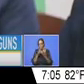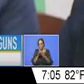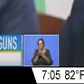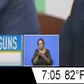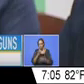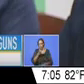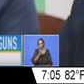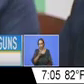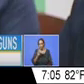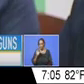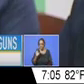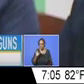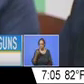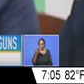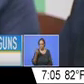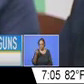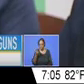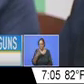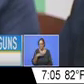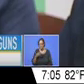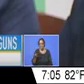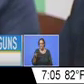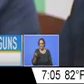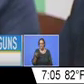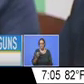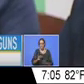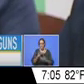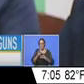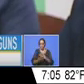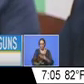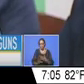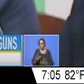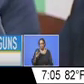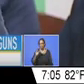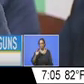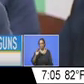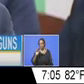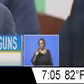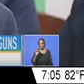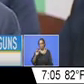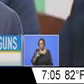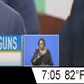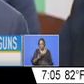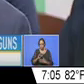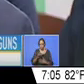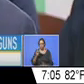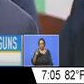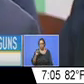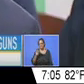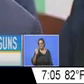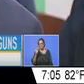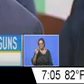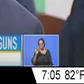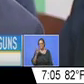Between 2013 and April 2019 of this year, approximately